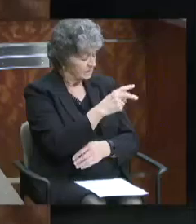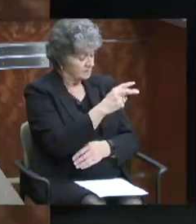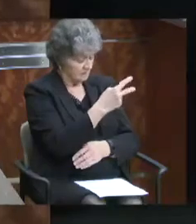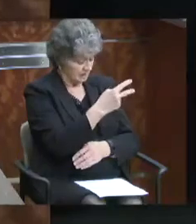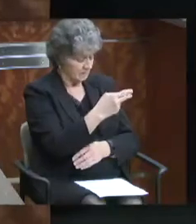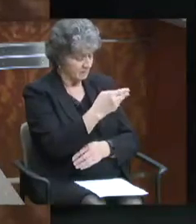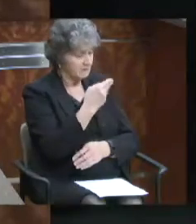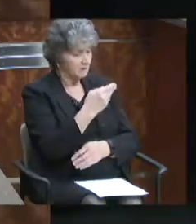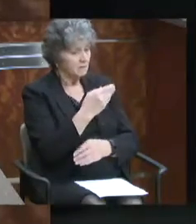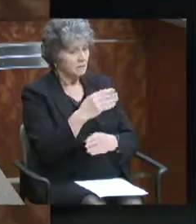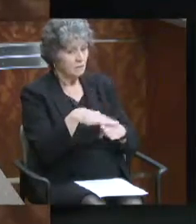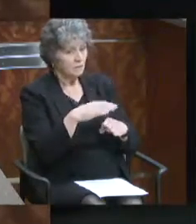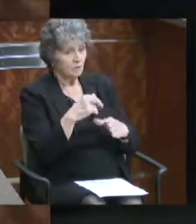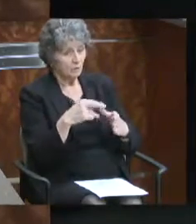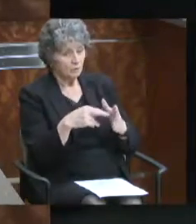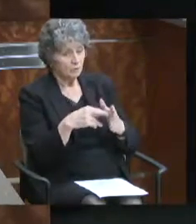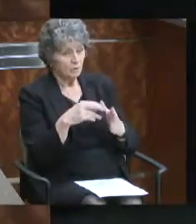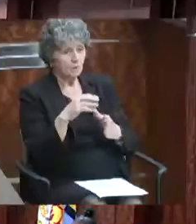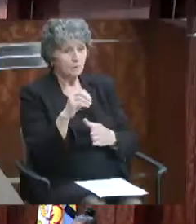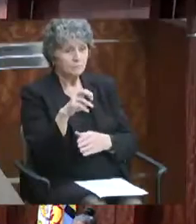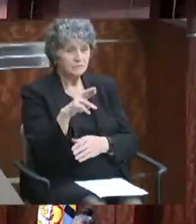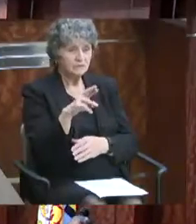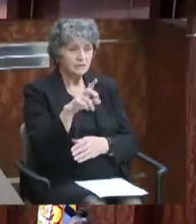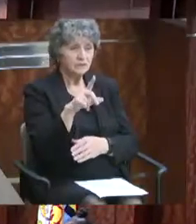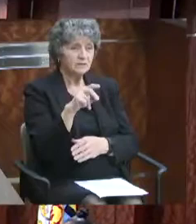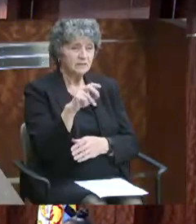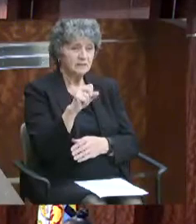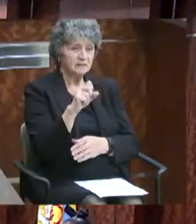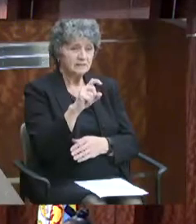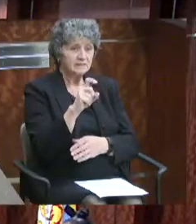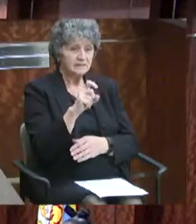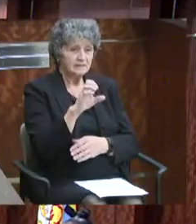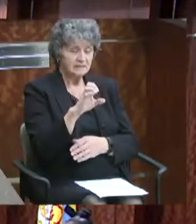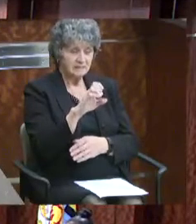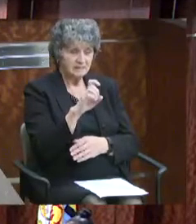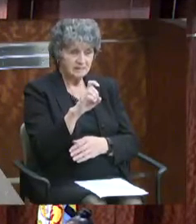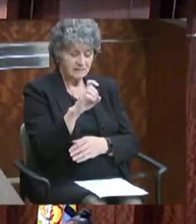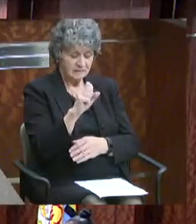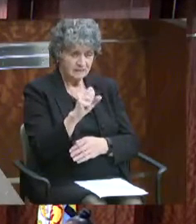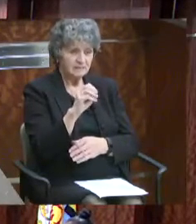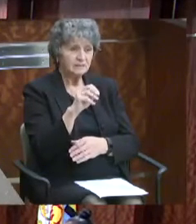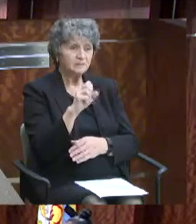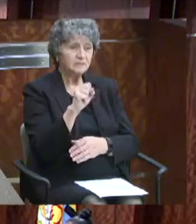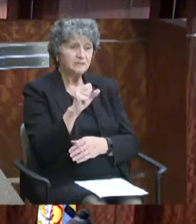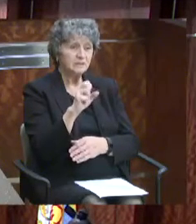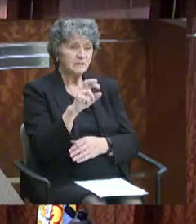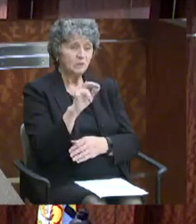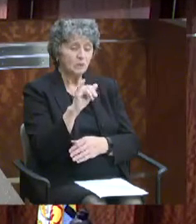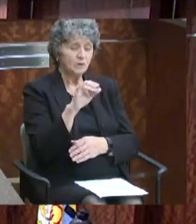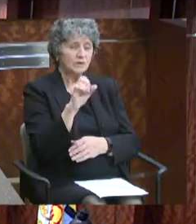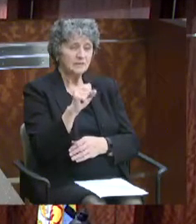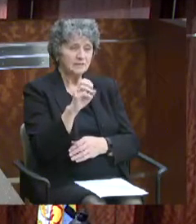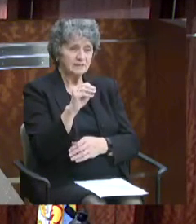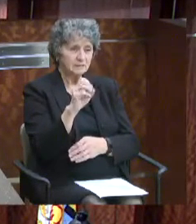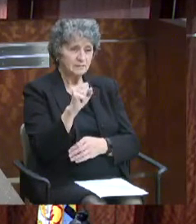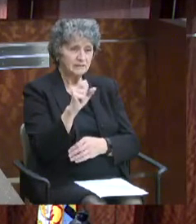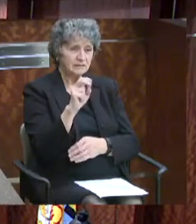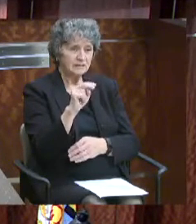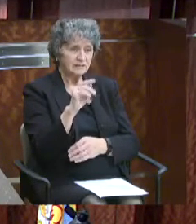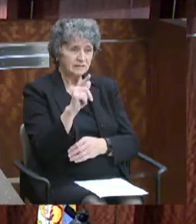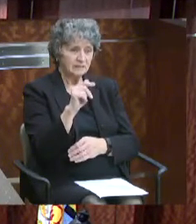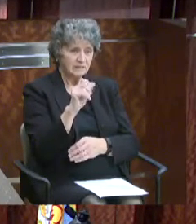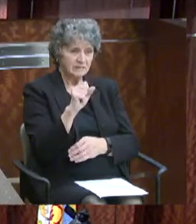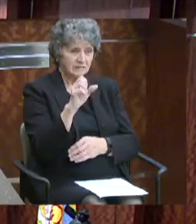Madam Clerk? Mr. Les? Yes. Ms. Crary? Yes. Ms. Nicholas? President Rex?